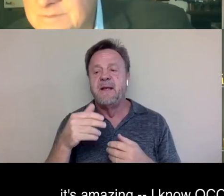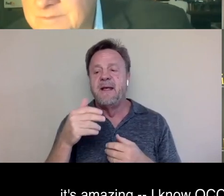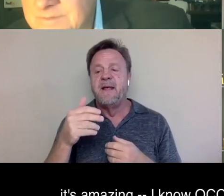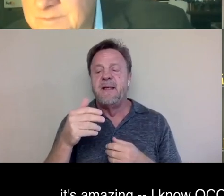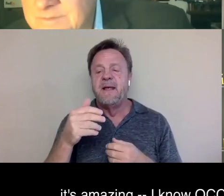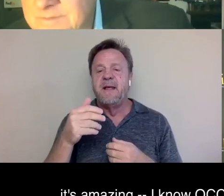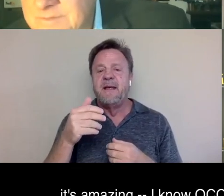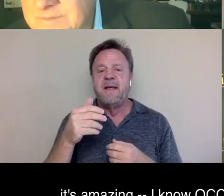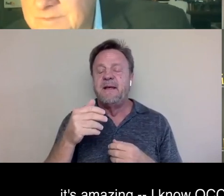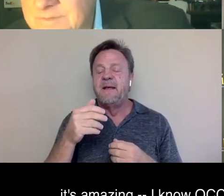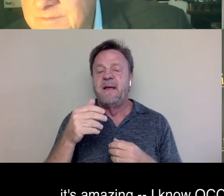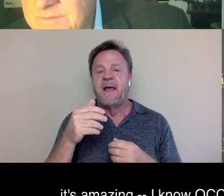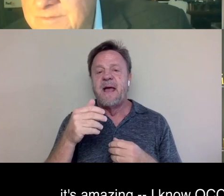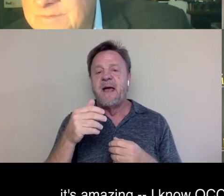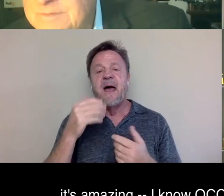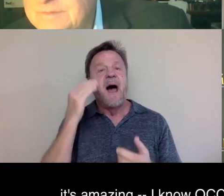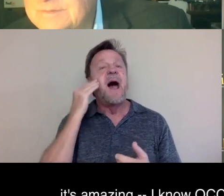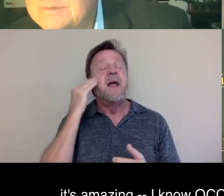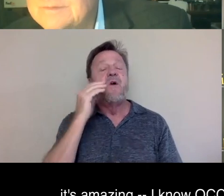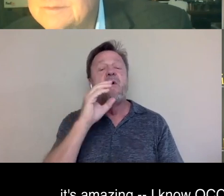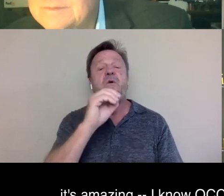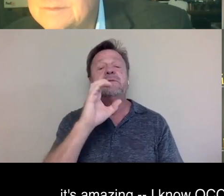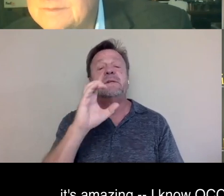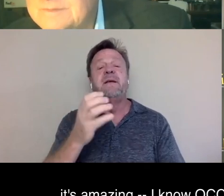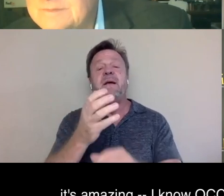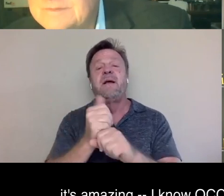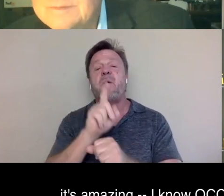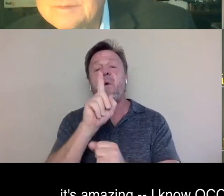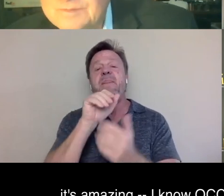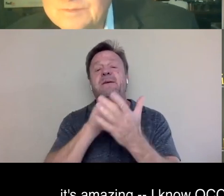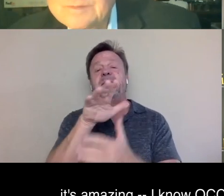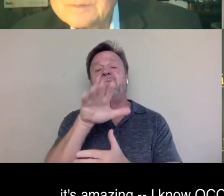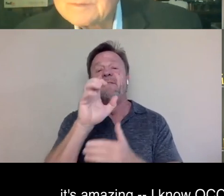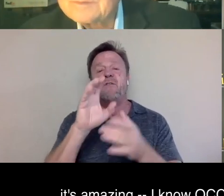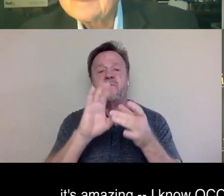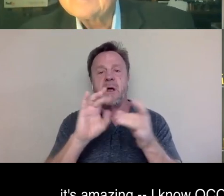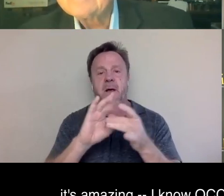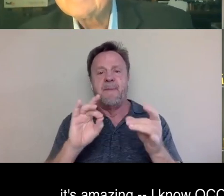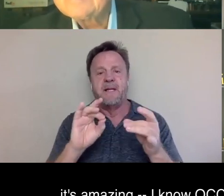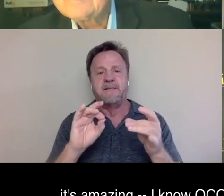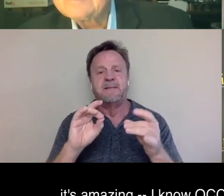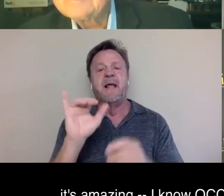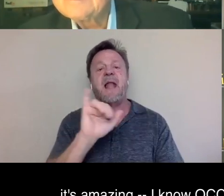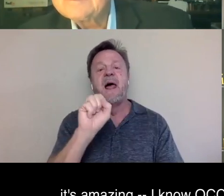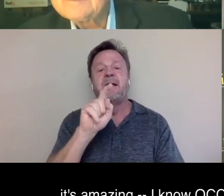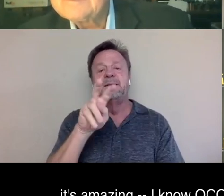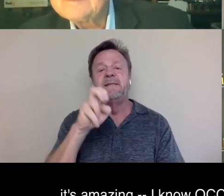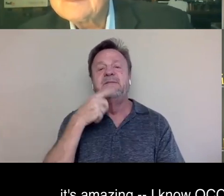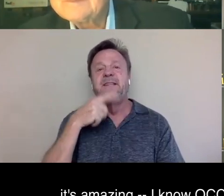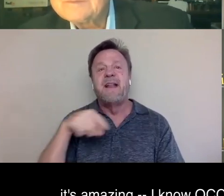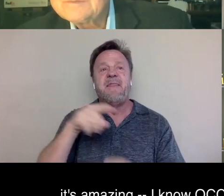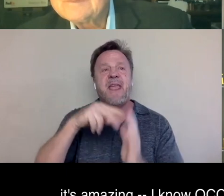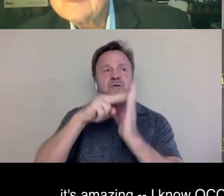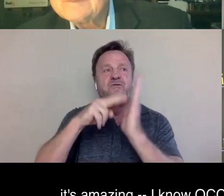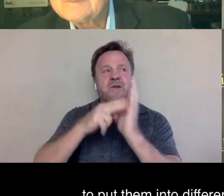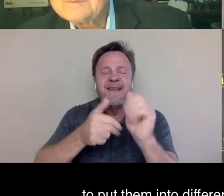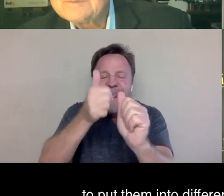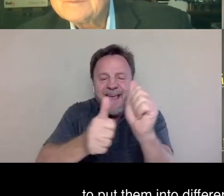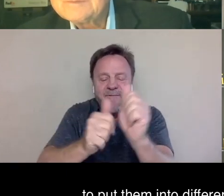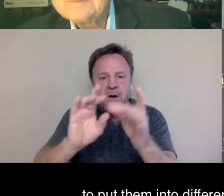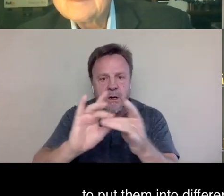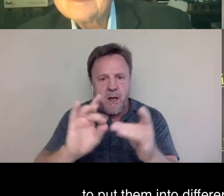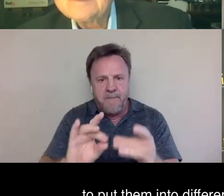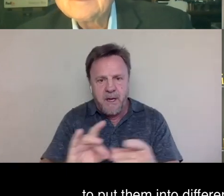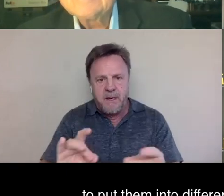it's amazing. I know OCC got 1,500 comments. And as Steve said, they read every single one. They have